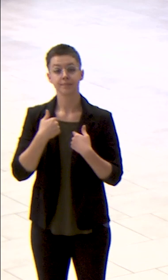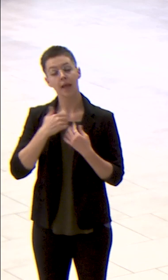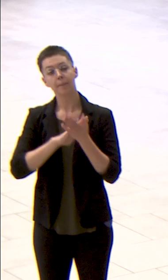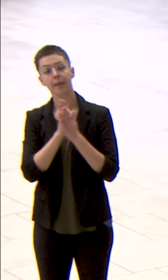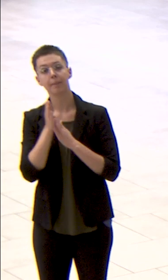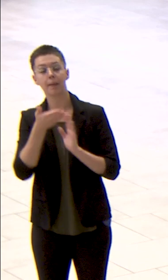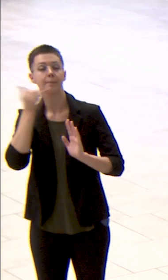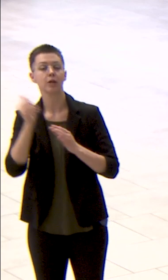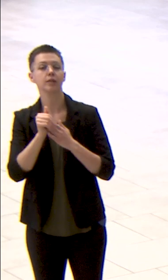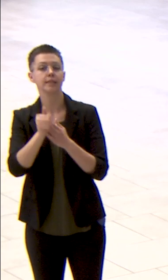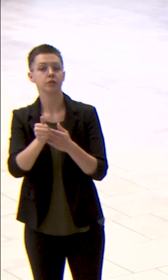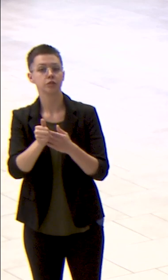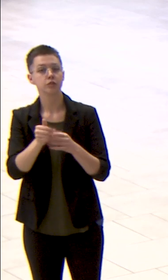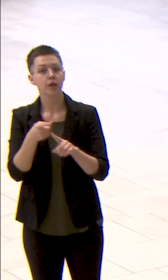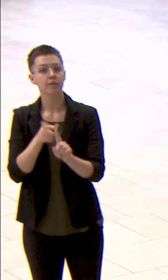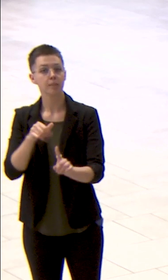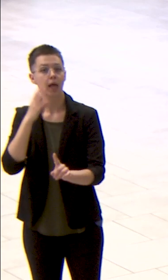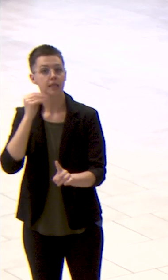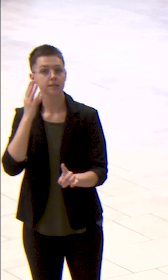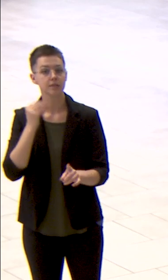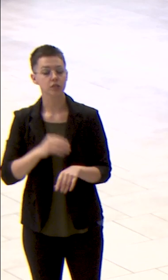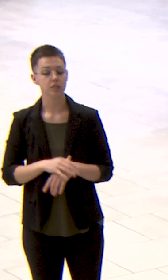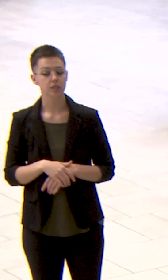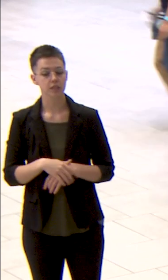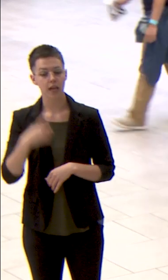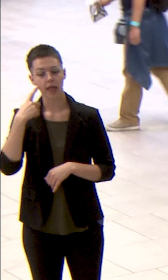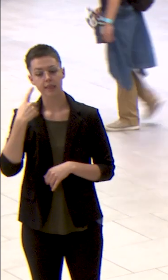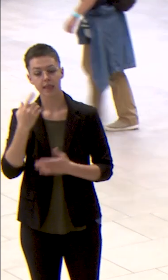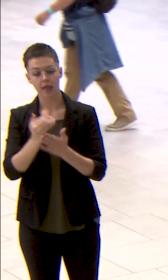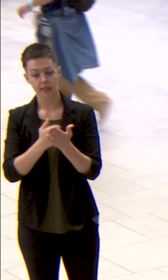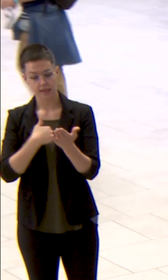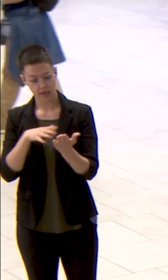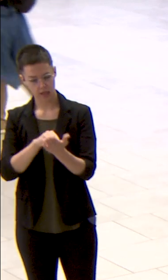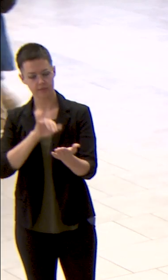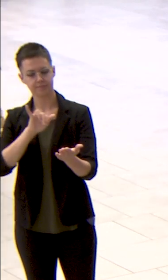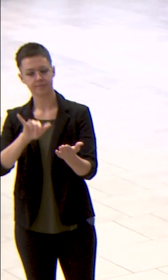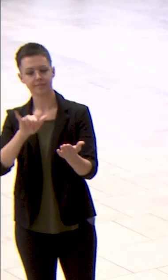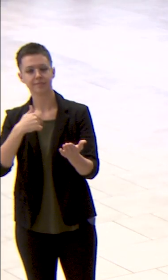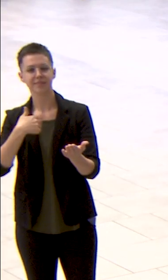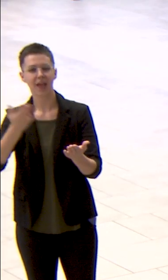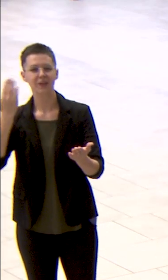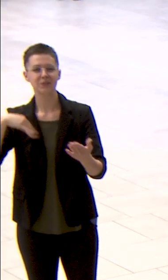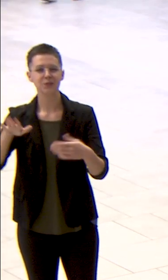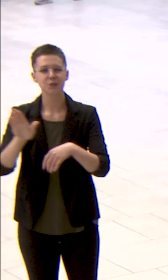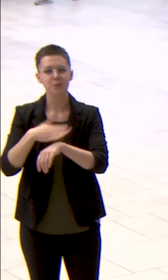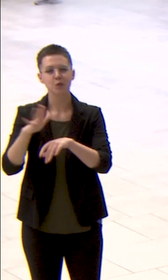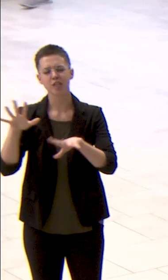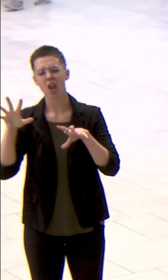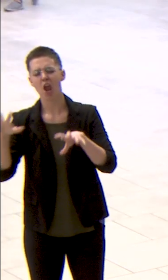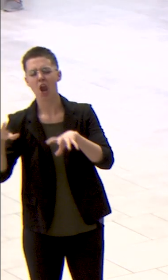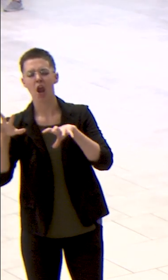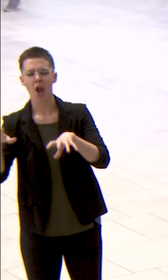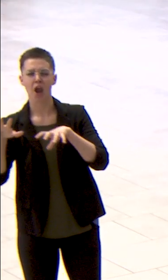leader after that. And I think the learning lesson that I learned from that was, because I used to blare my music in my office. I